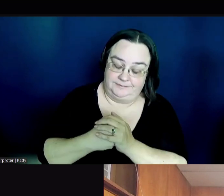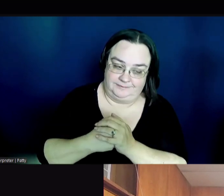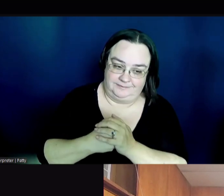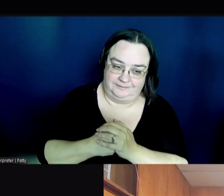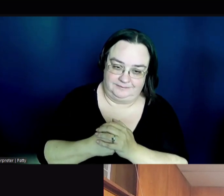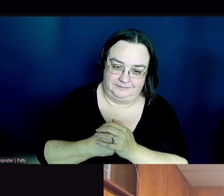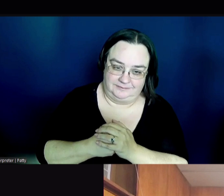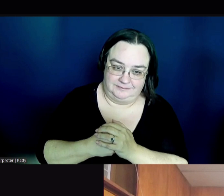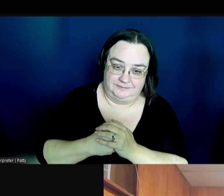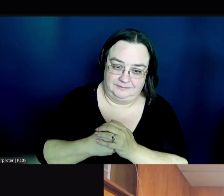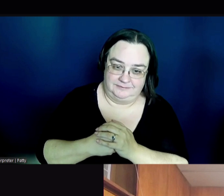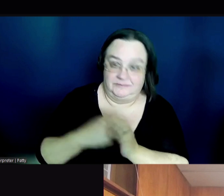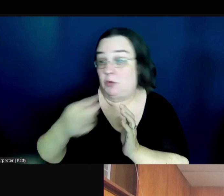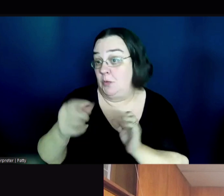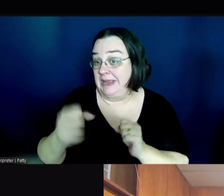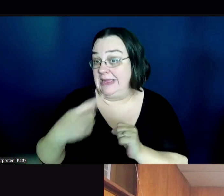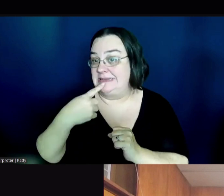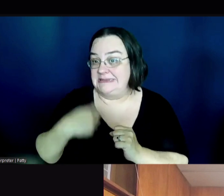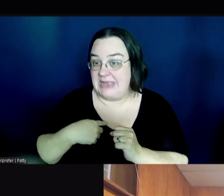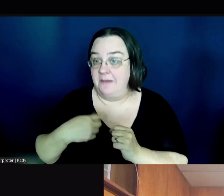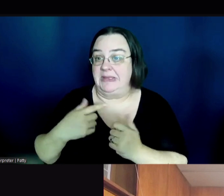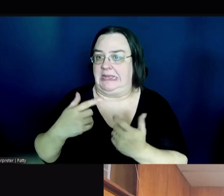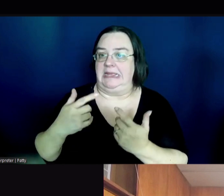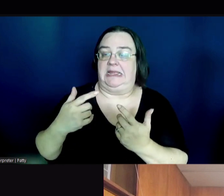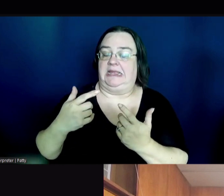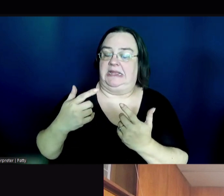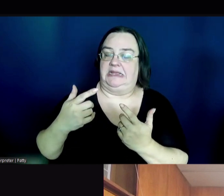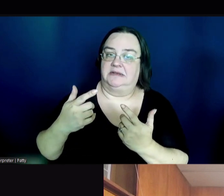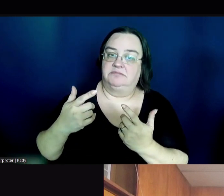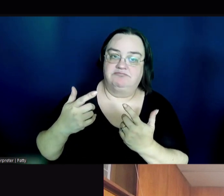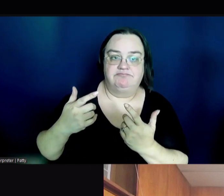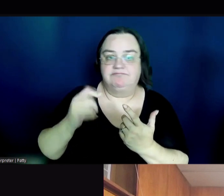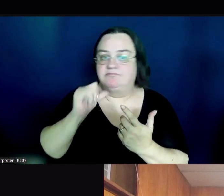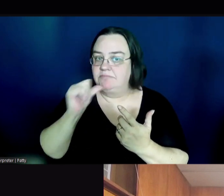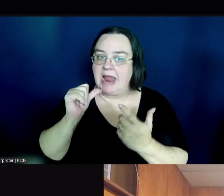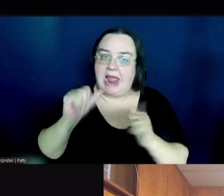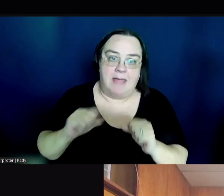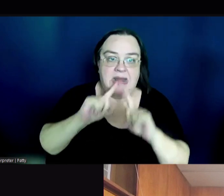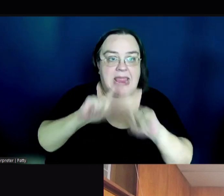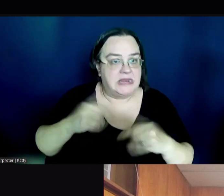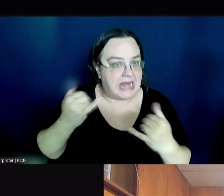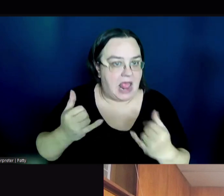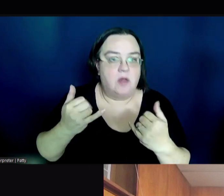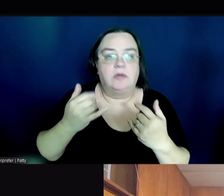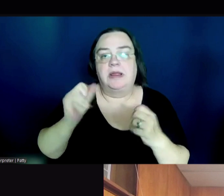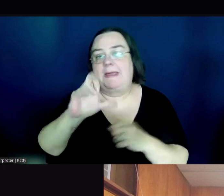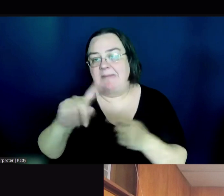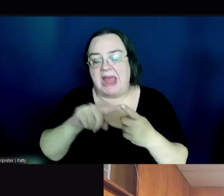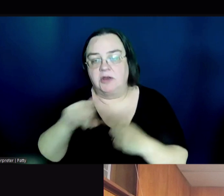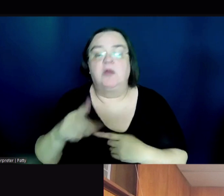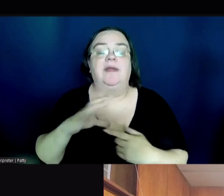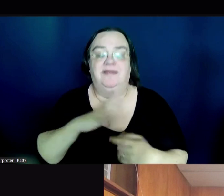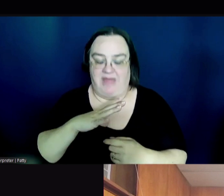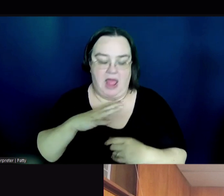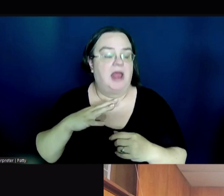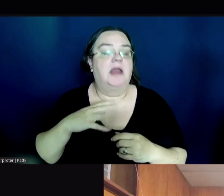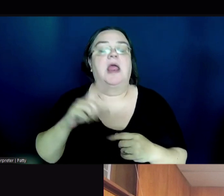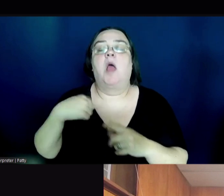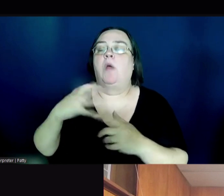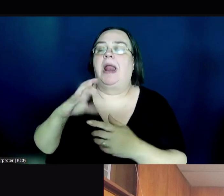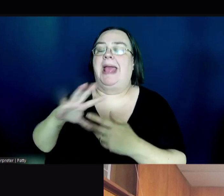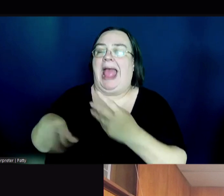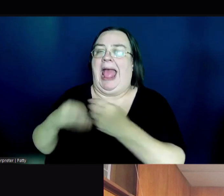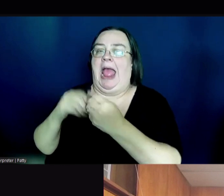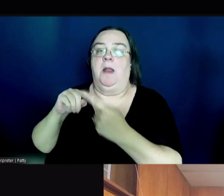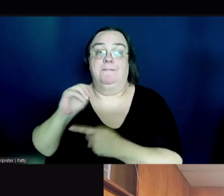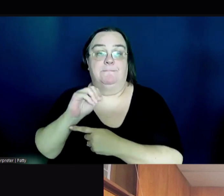that's a great question, but I don't have an answer for you. I'll get back to you. That's fine. I want to piggyback off Councilmember Wade's question, because that was my first question, which is how